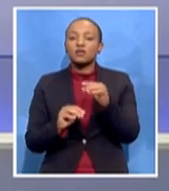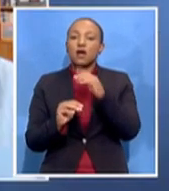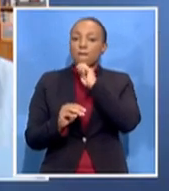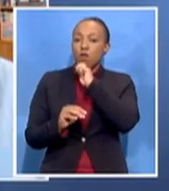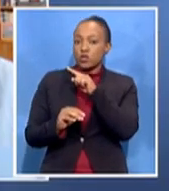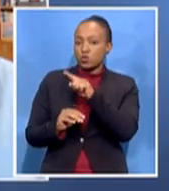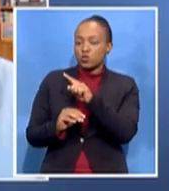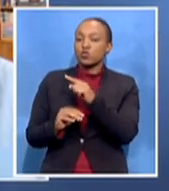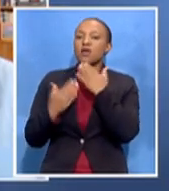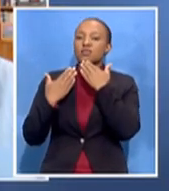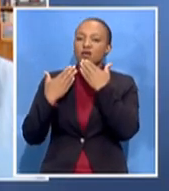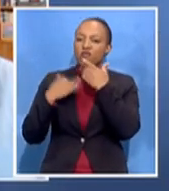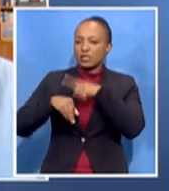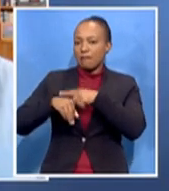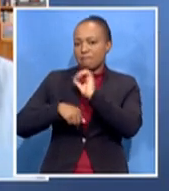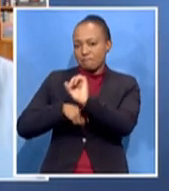Hoffman.